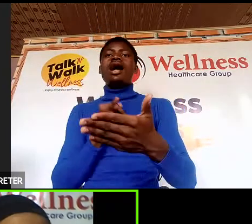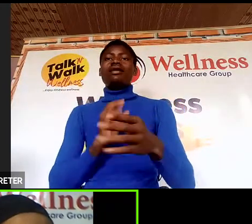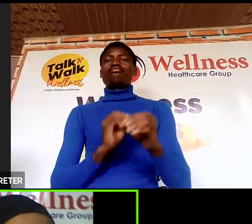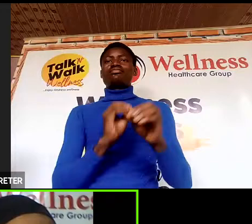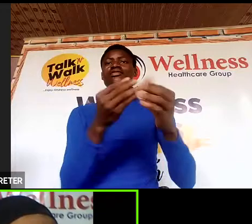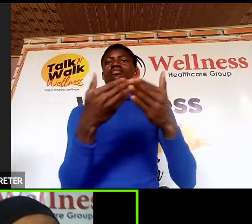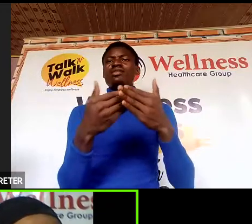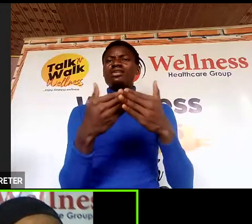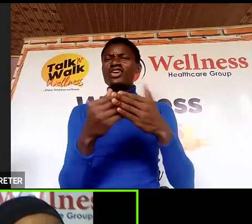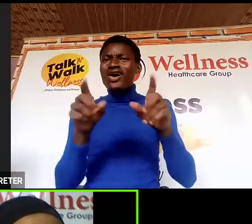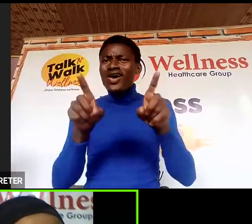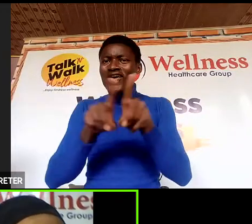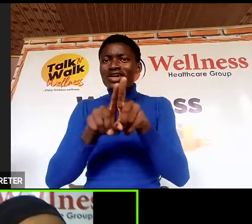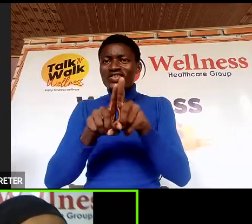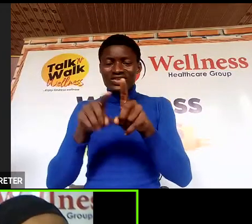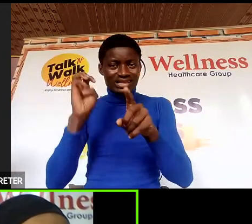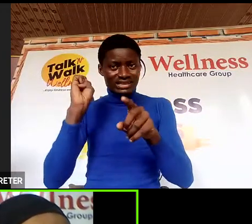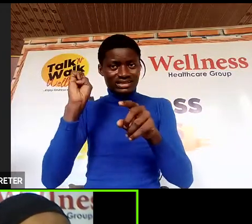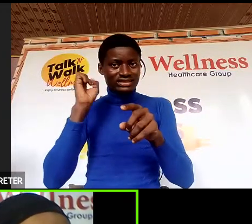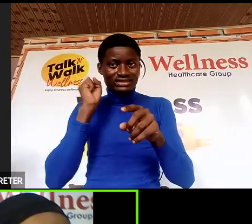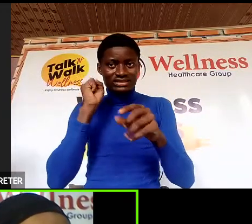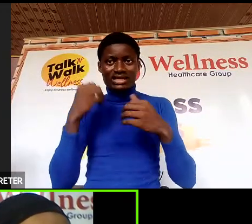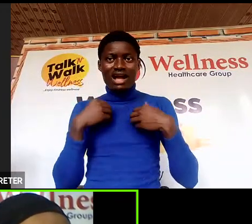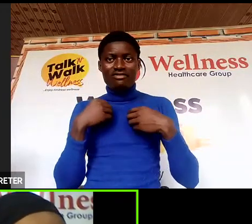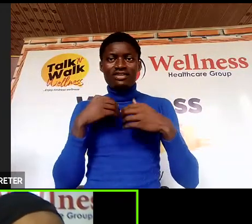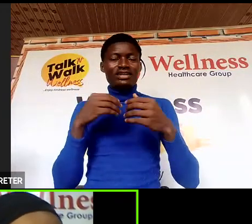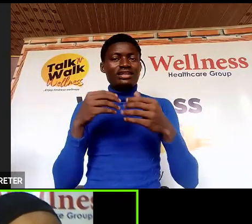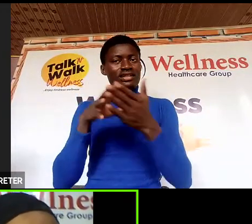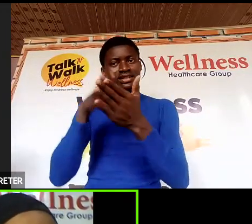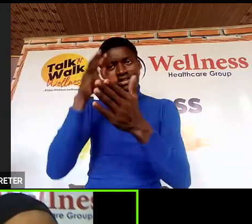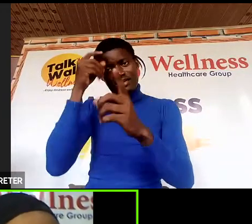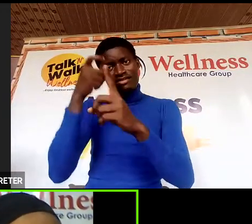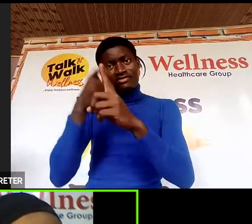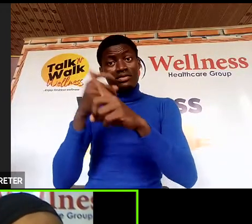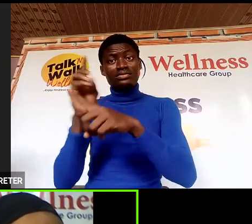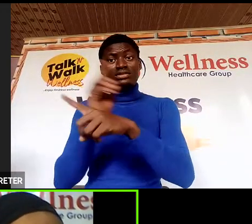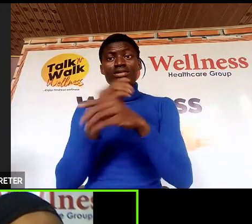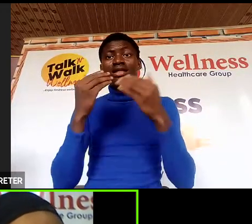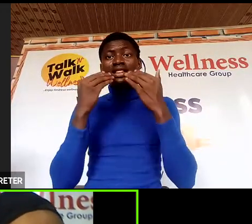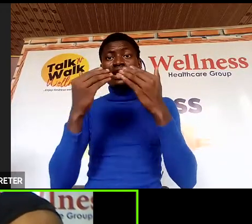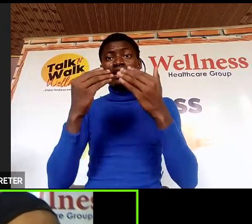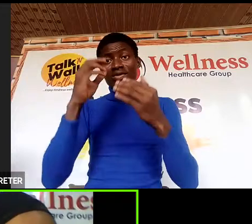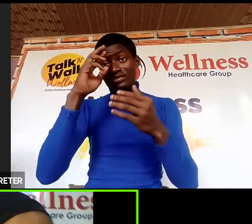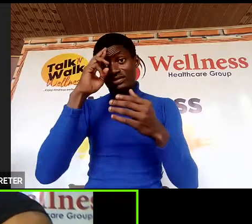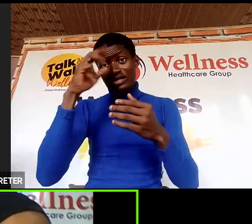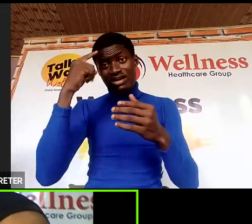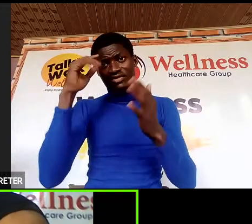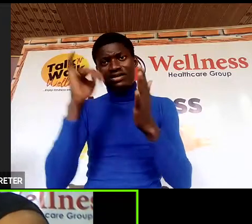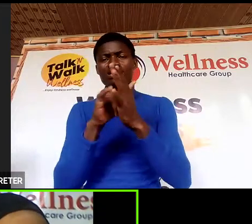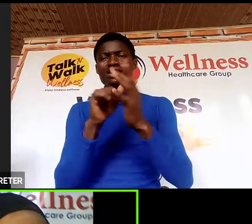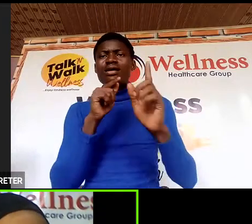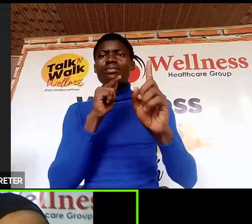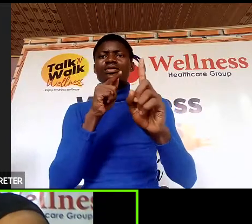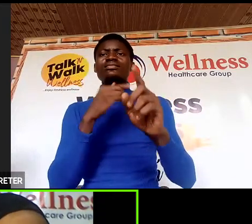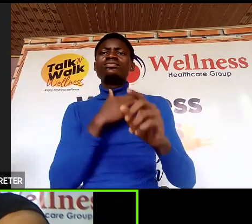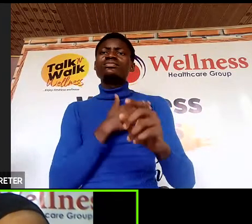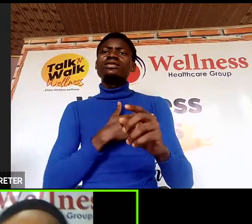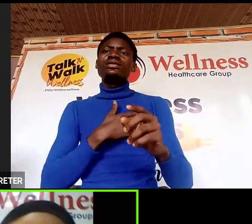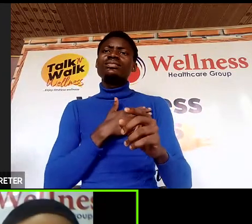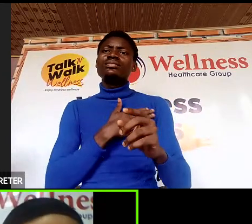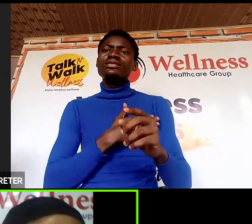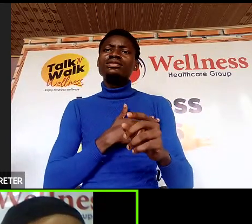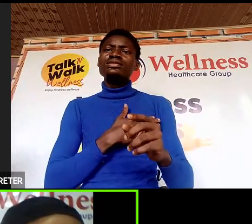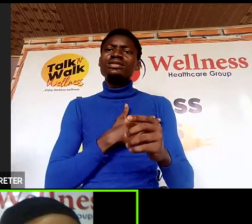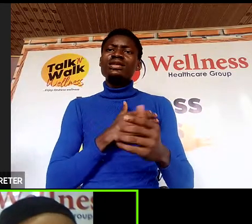Olumide, for that point. Thank you, Mr. Olumide. I want you to help us with five 5 money or financial rules to live